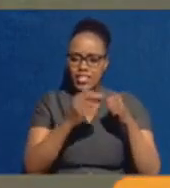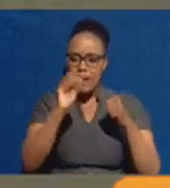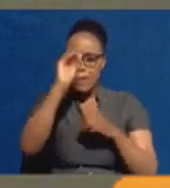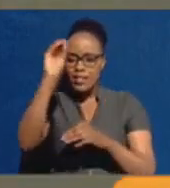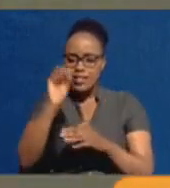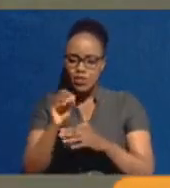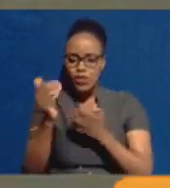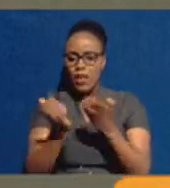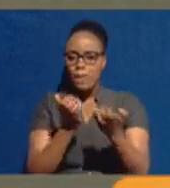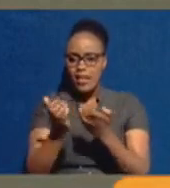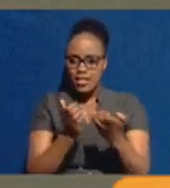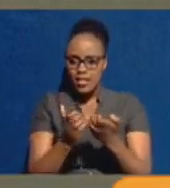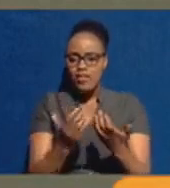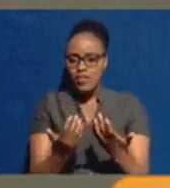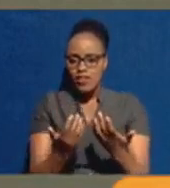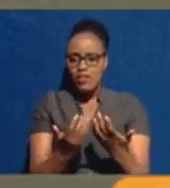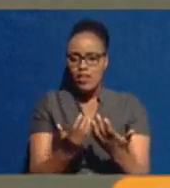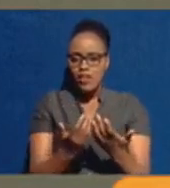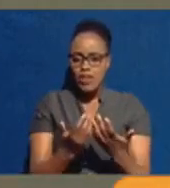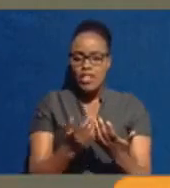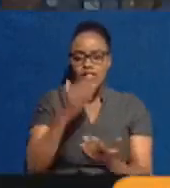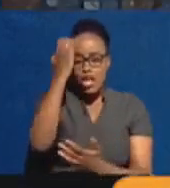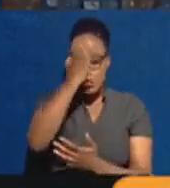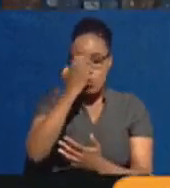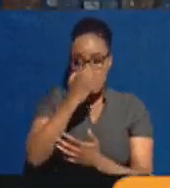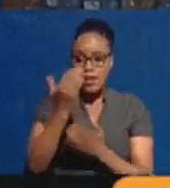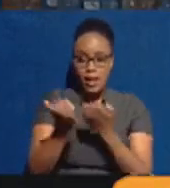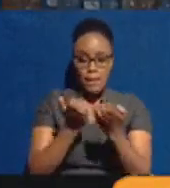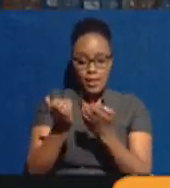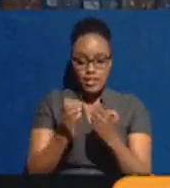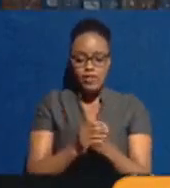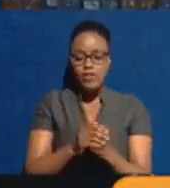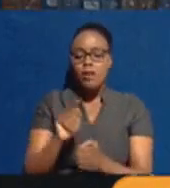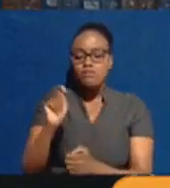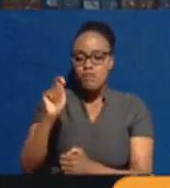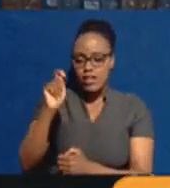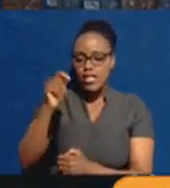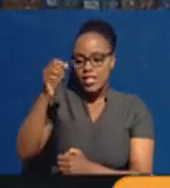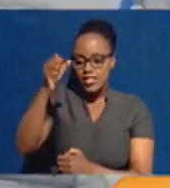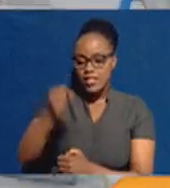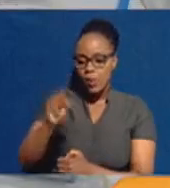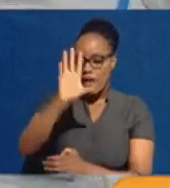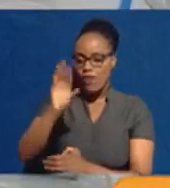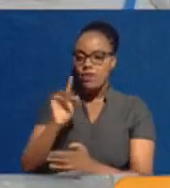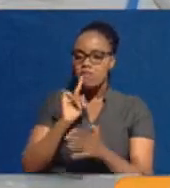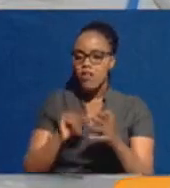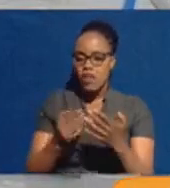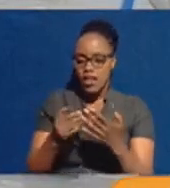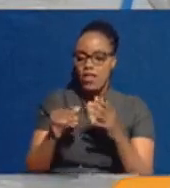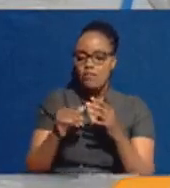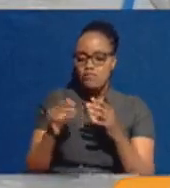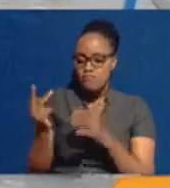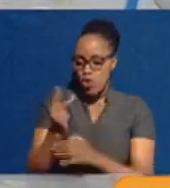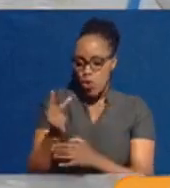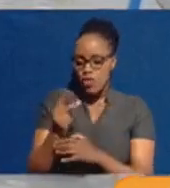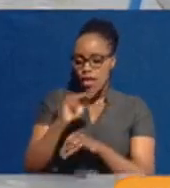70% of trade, intra-European trade. President Ramaphosa, on his part, stated that the ties existing between the